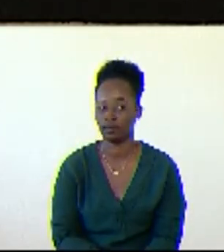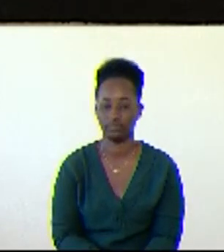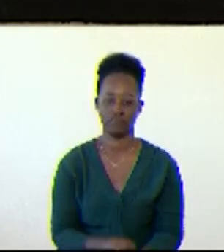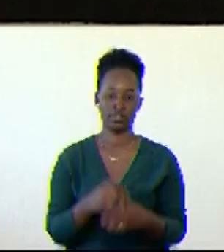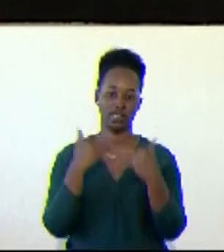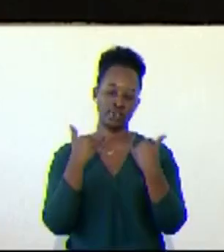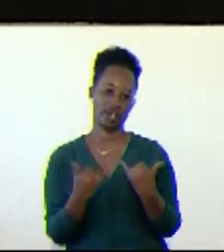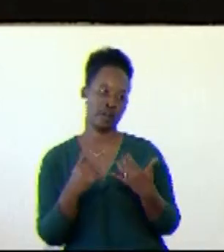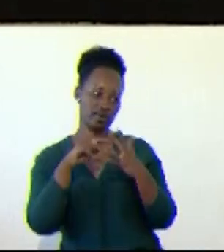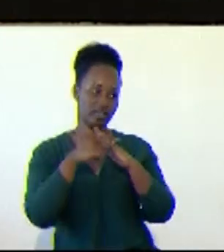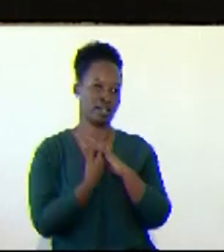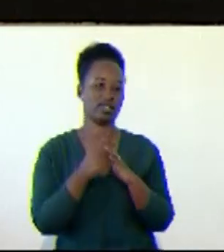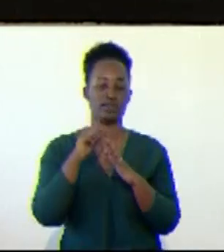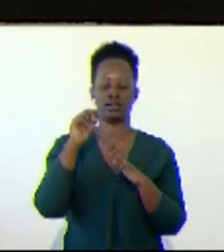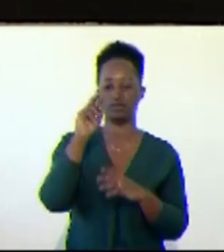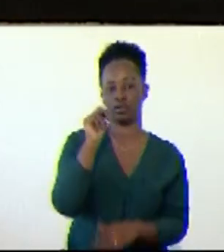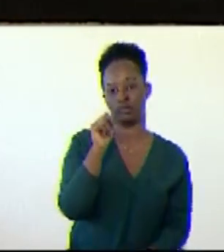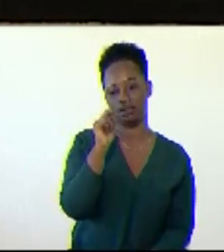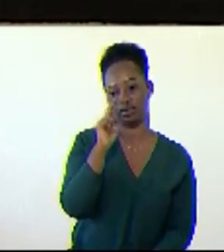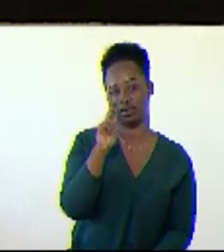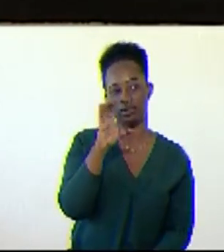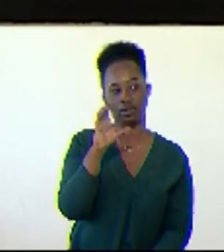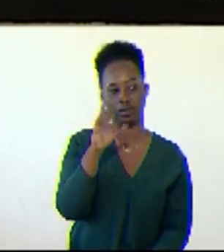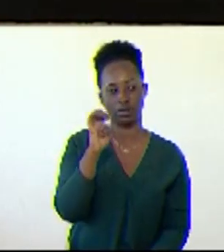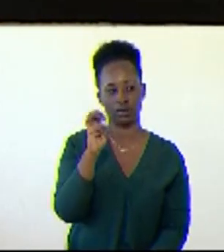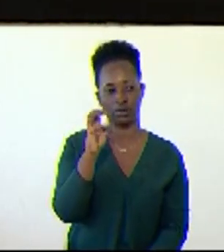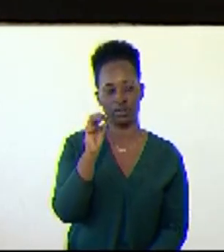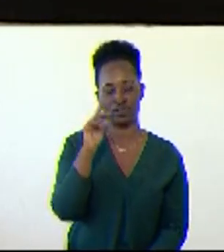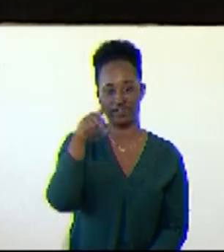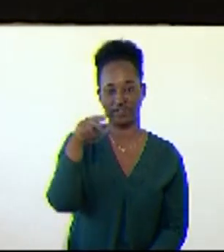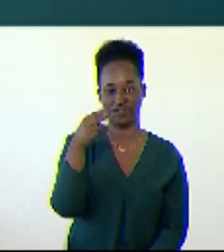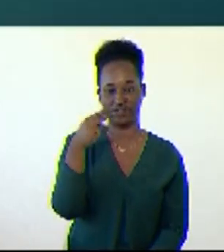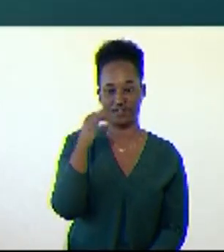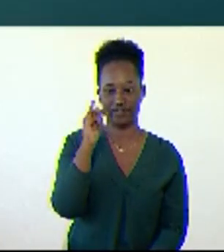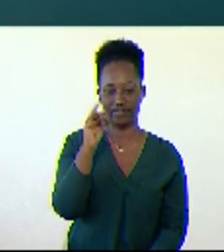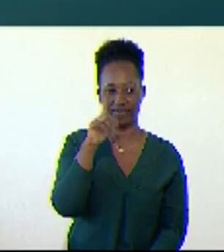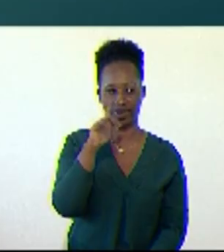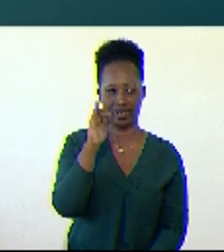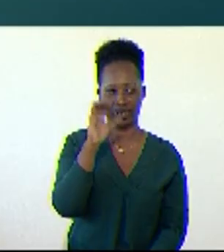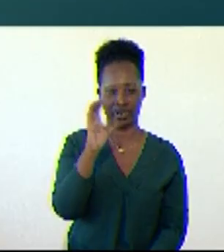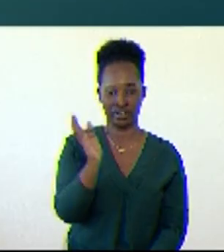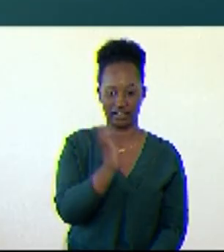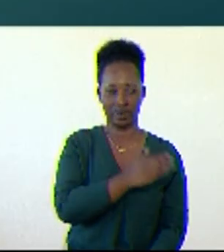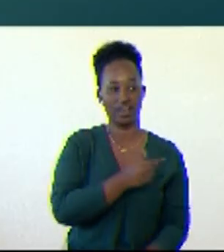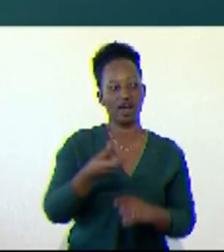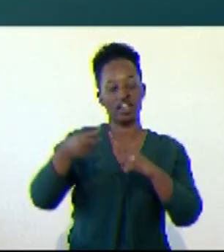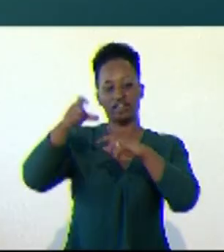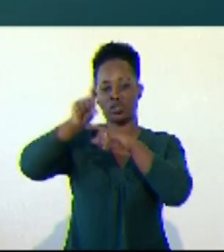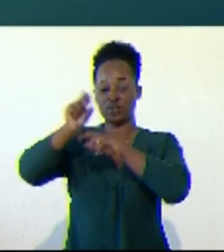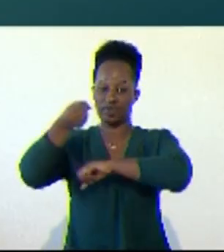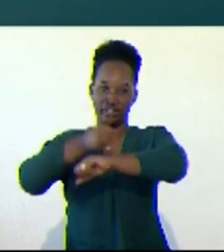Now let us start the nucleophilic addition reactions. Here we have the mechanism in general. This is